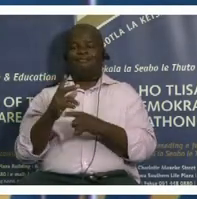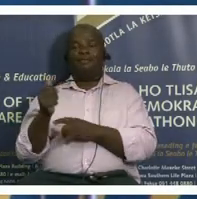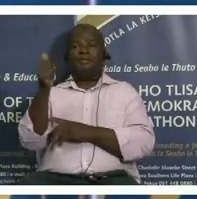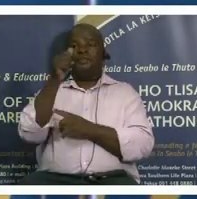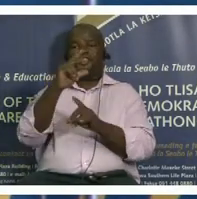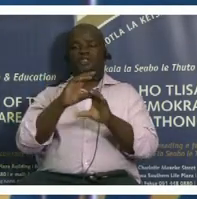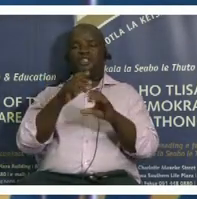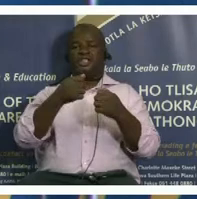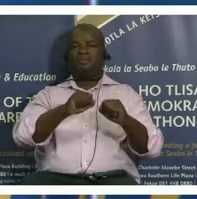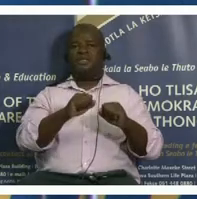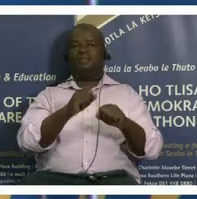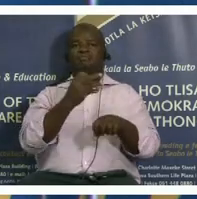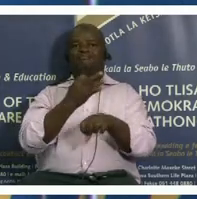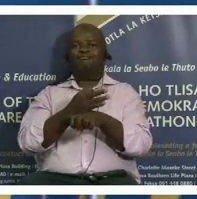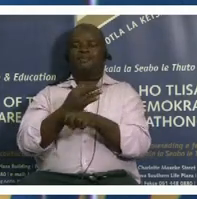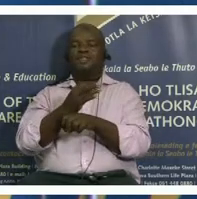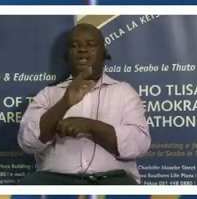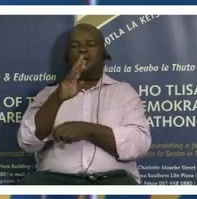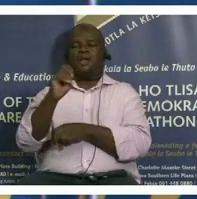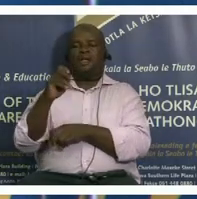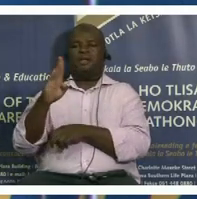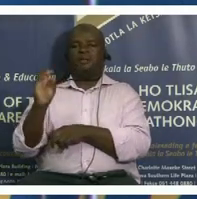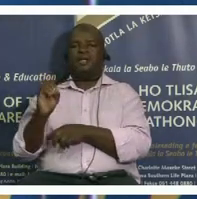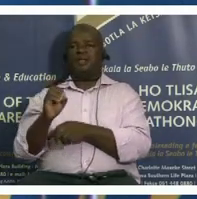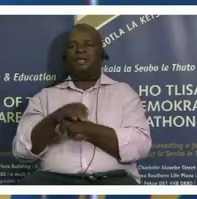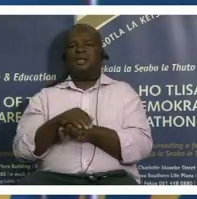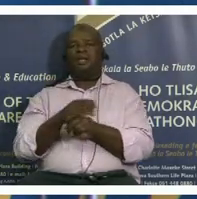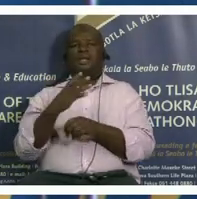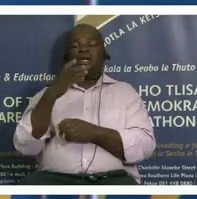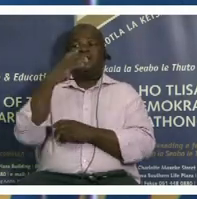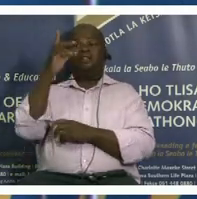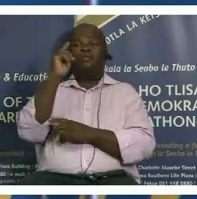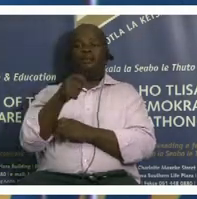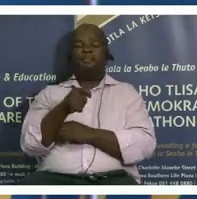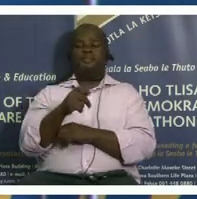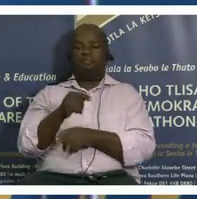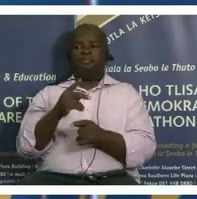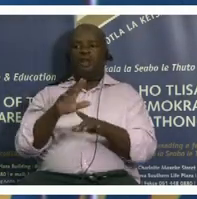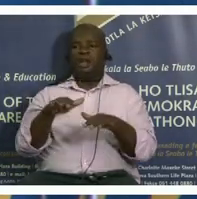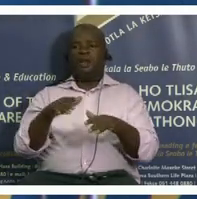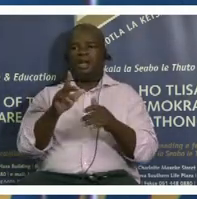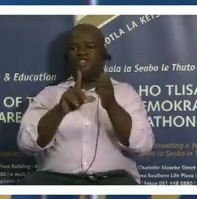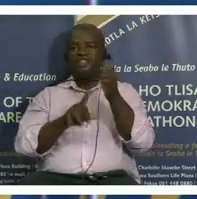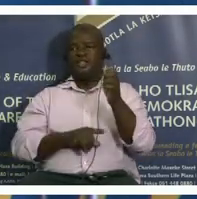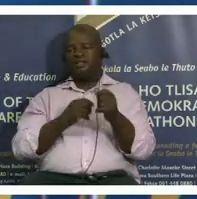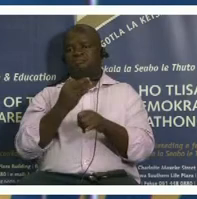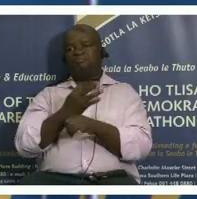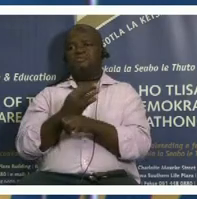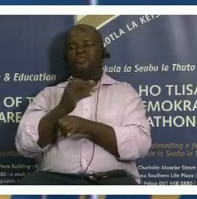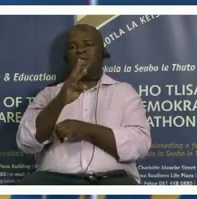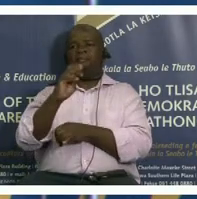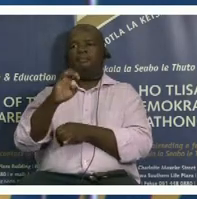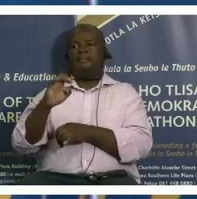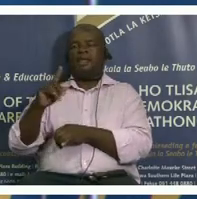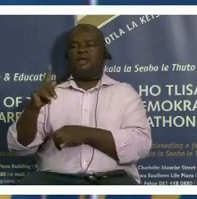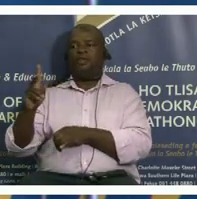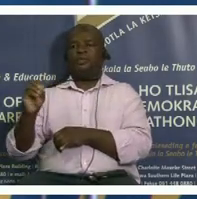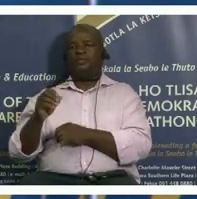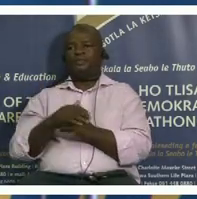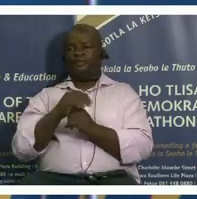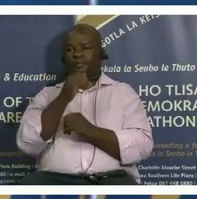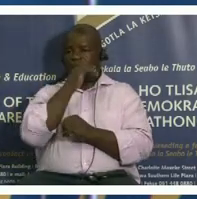Honorable Khadebe, the Chief Whip of the Legislature, Honorable Meko.